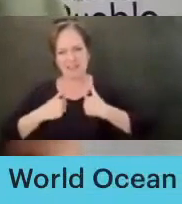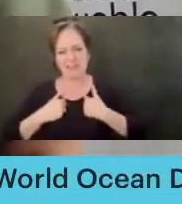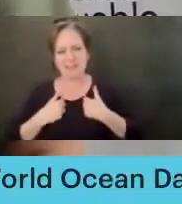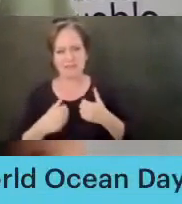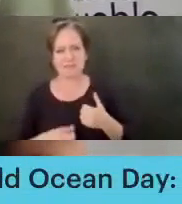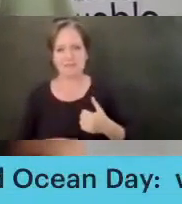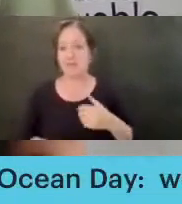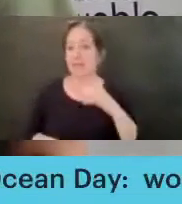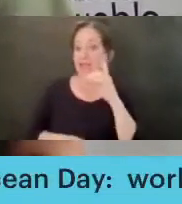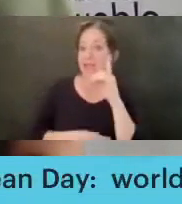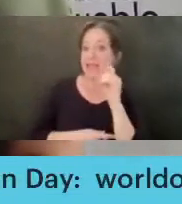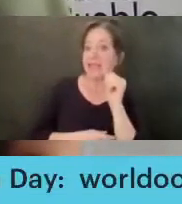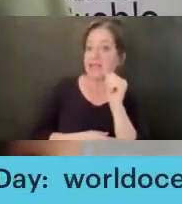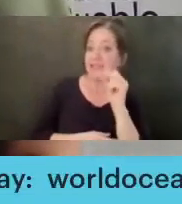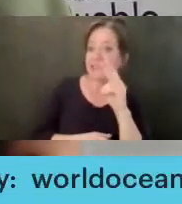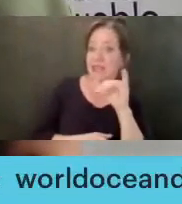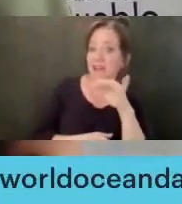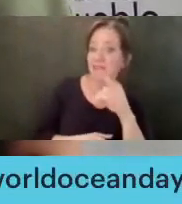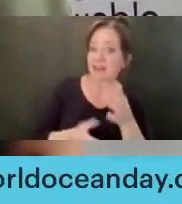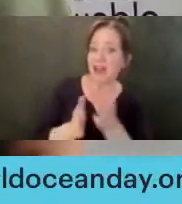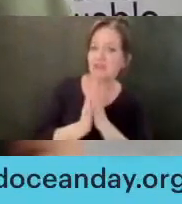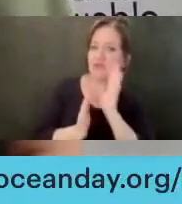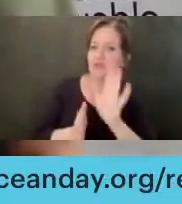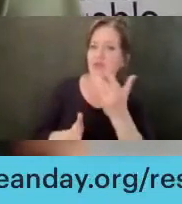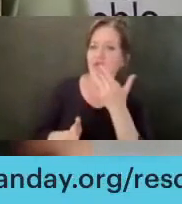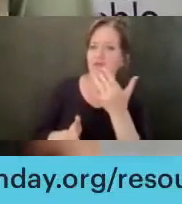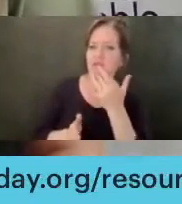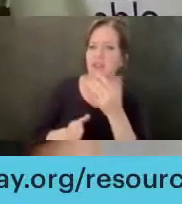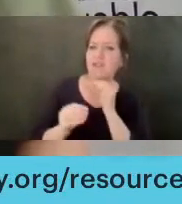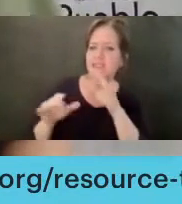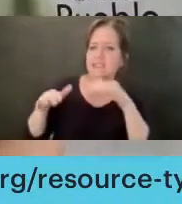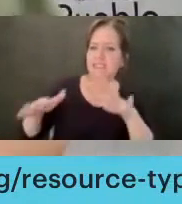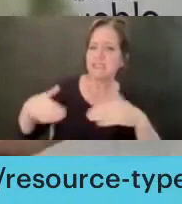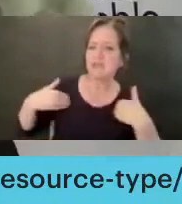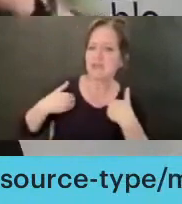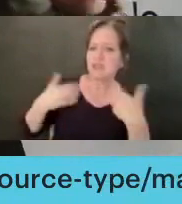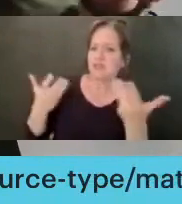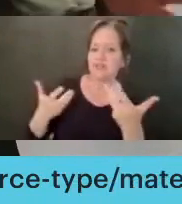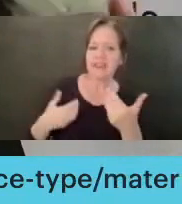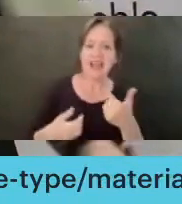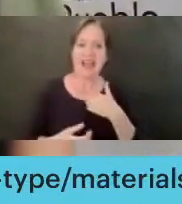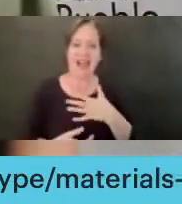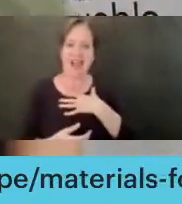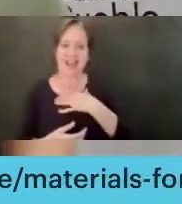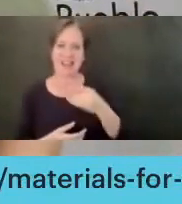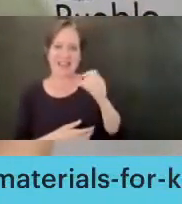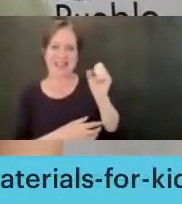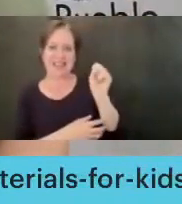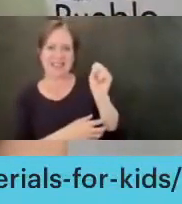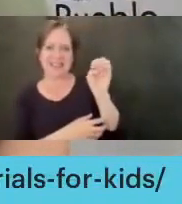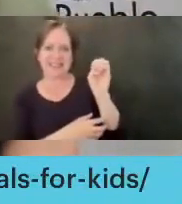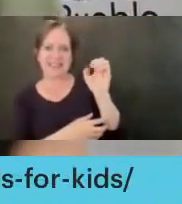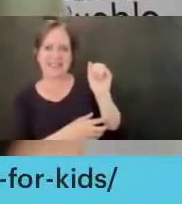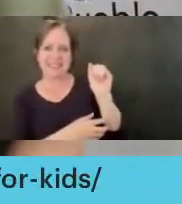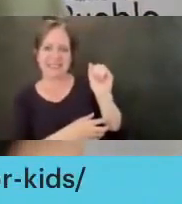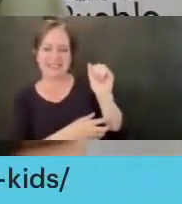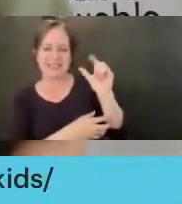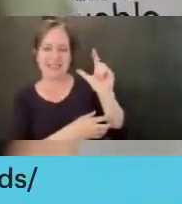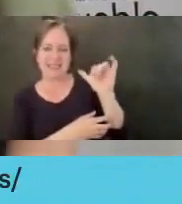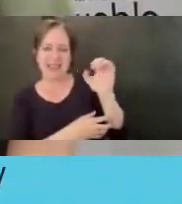asked, what is your favorite sea creature? I like sea lions. They're like big water dogs to me. I think they're the